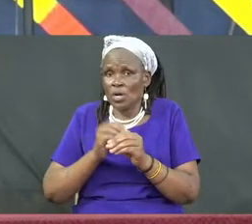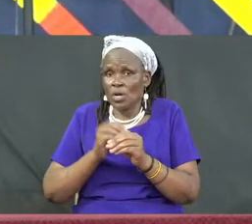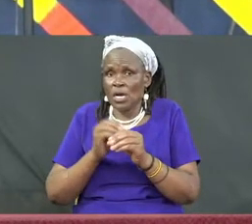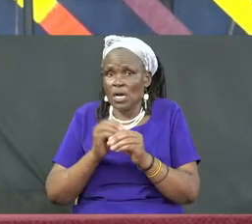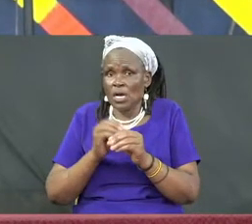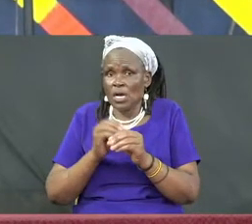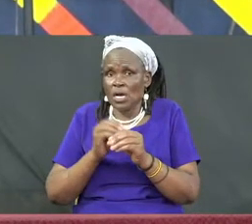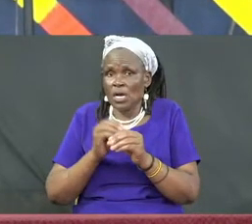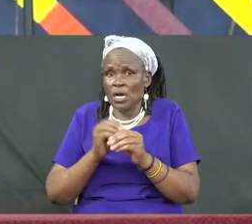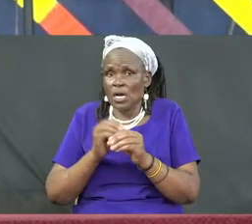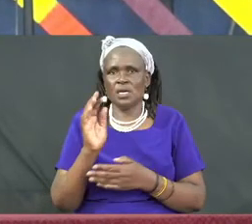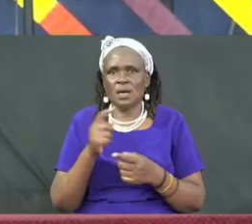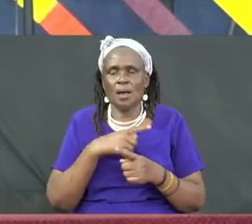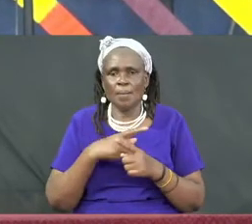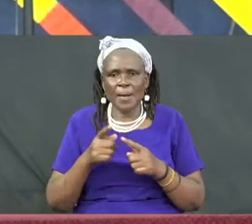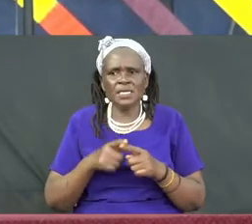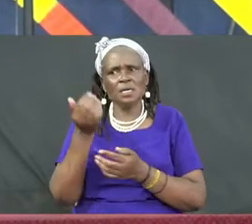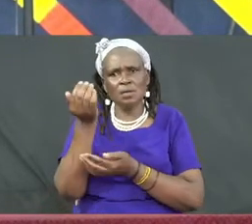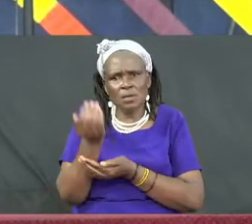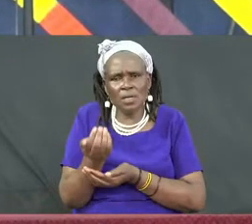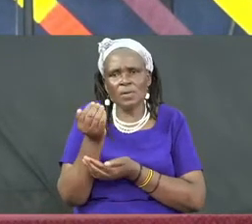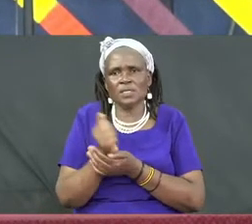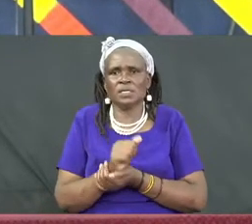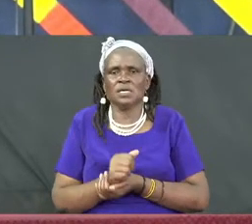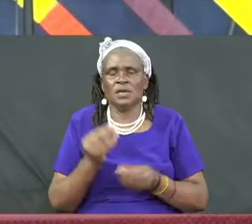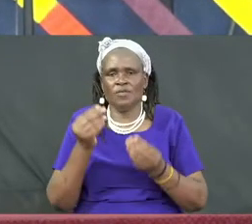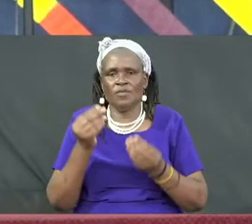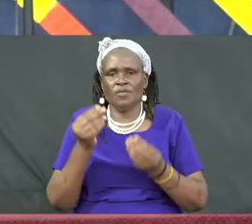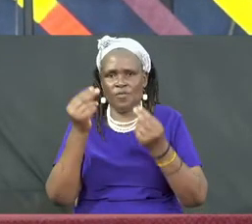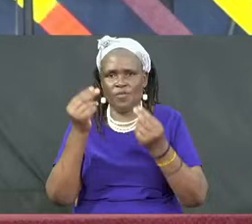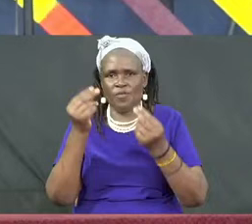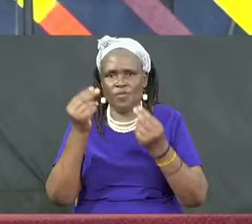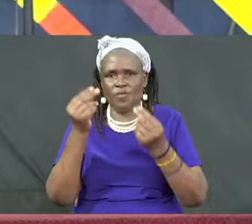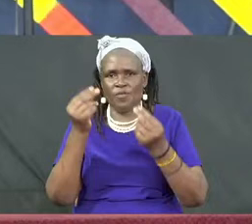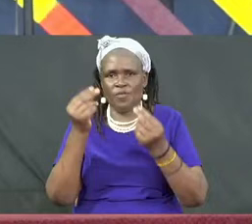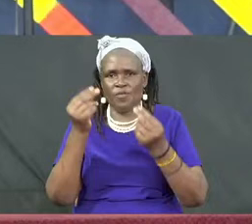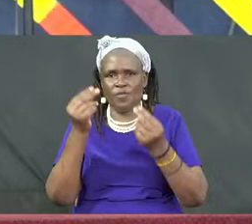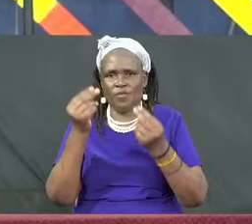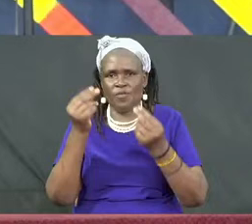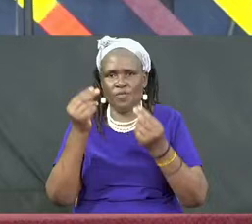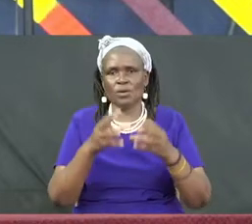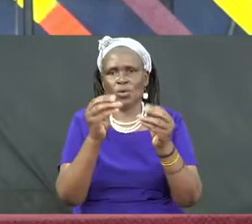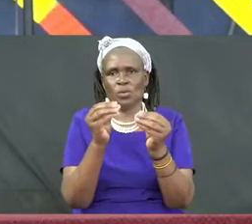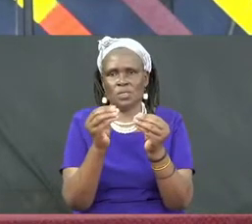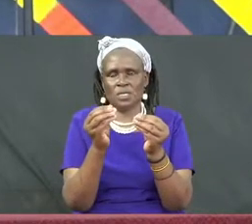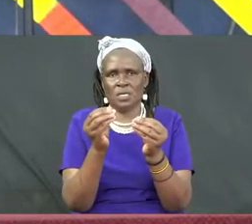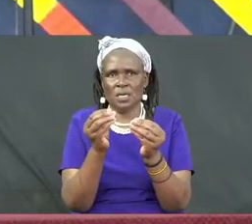But after several requests, eventually he gives in and he goes.